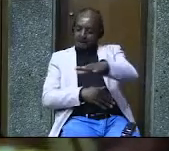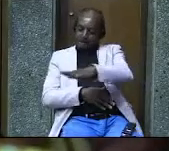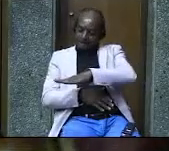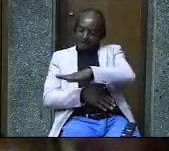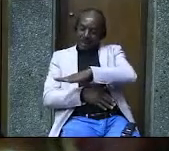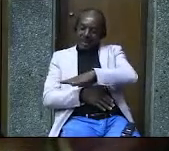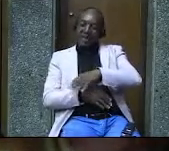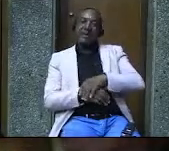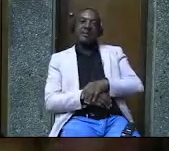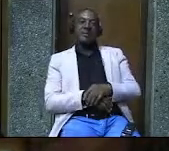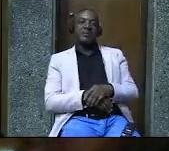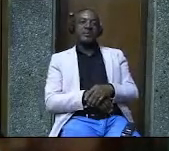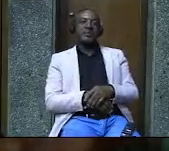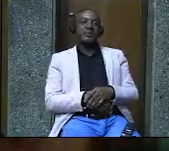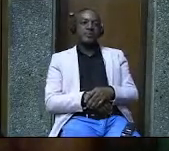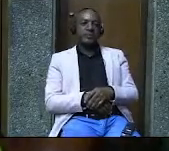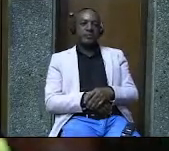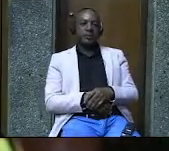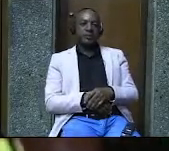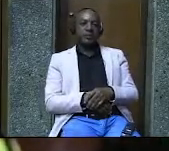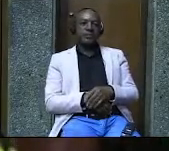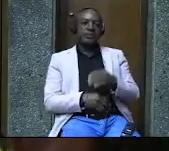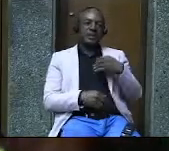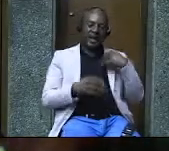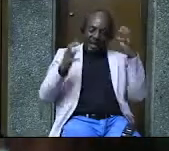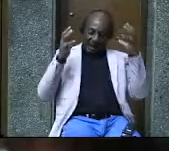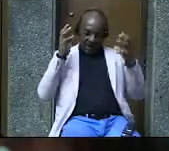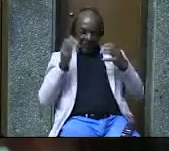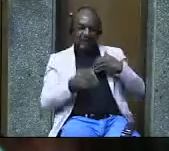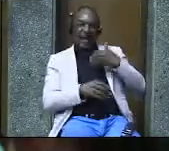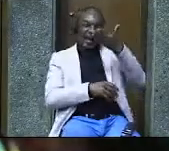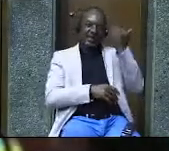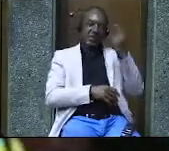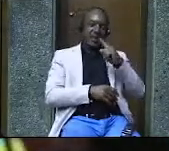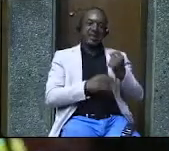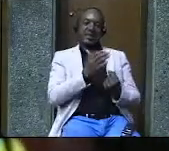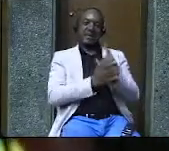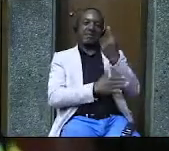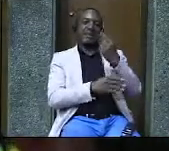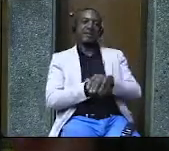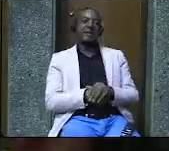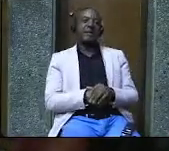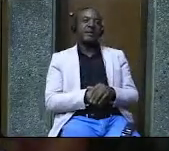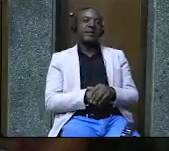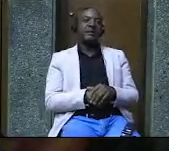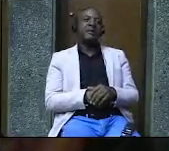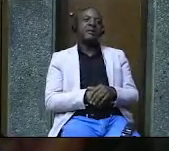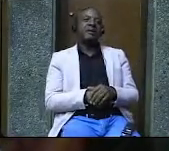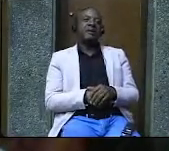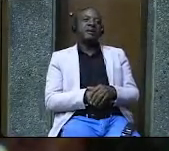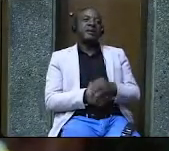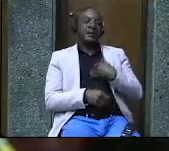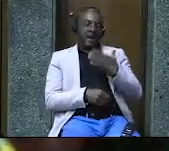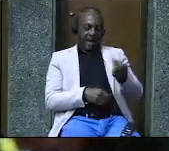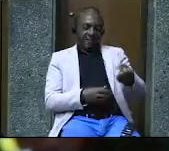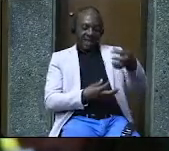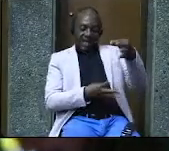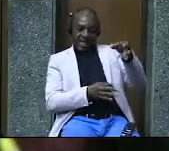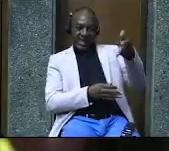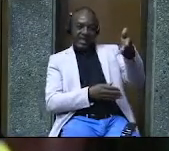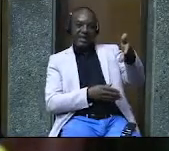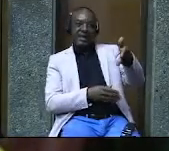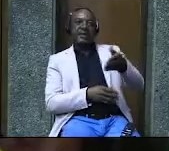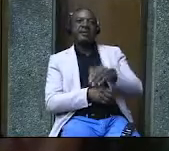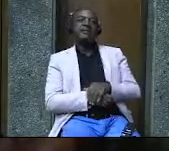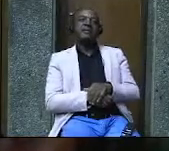kahle kahle siyapi ngoba kumanje njoba ngiphethe leli phepha nje iphepha liphuma kwa land restitution